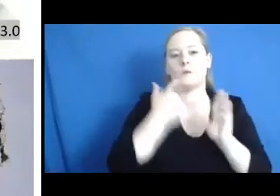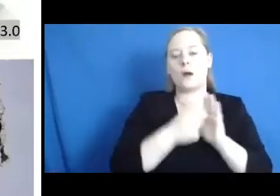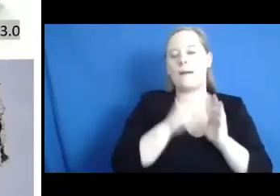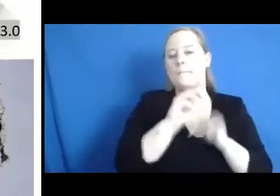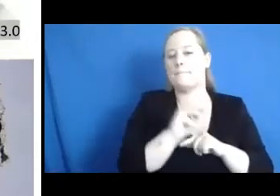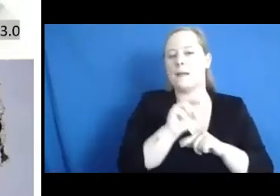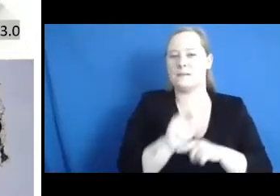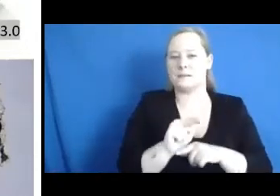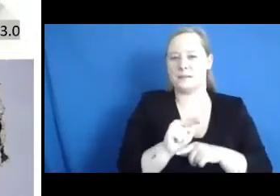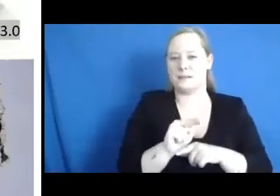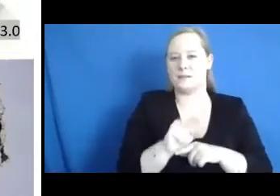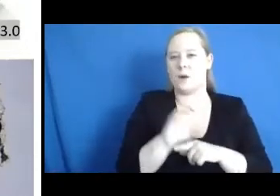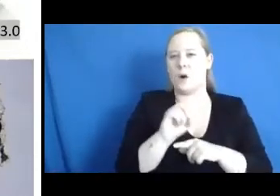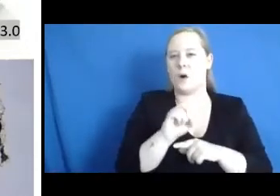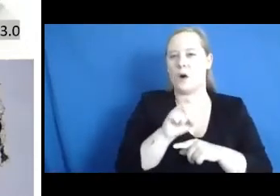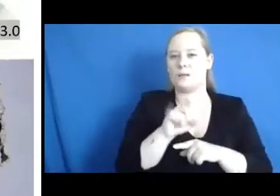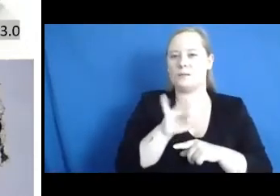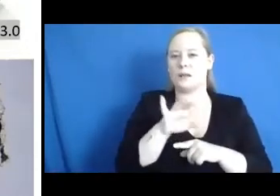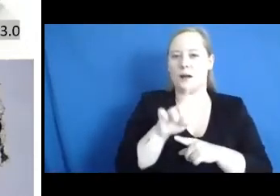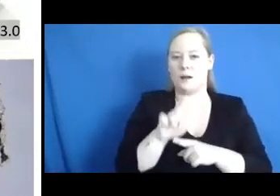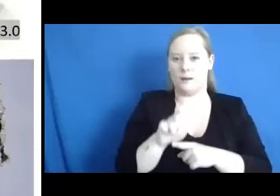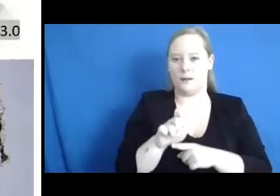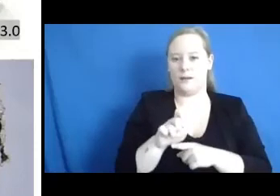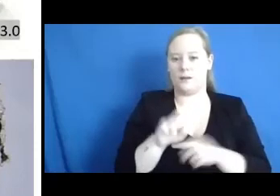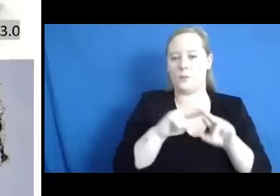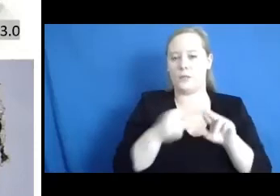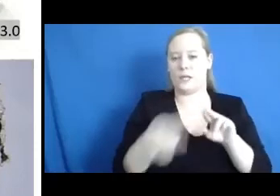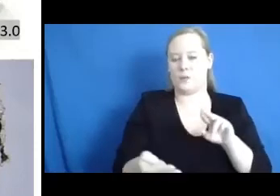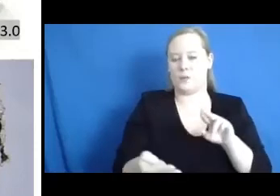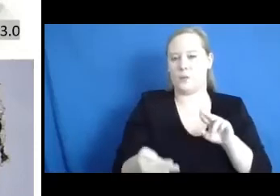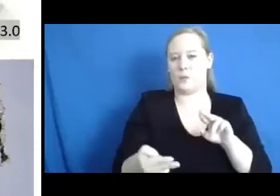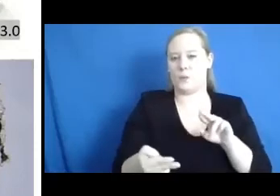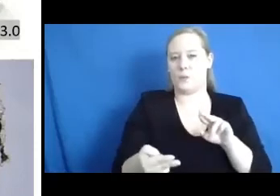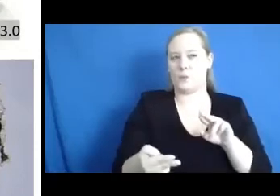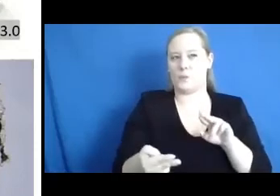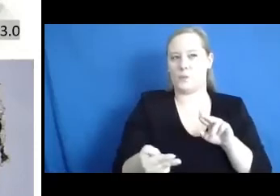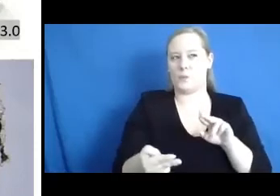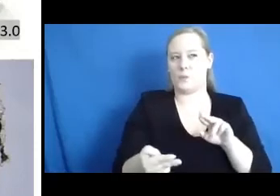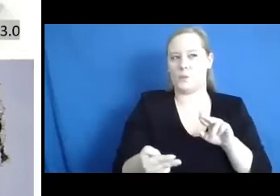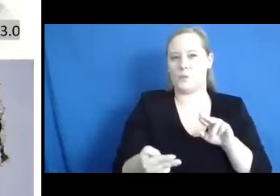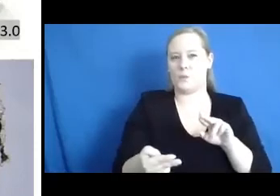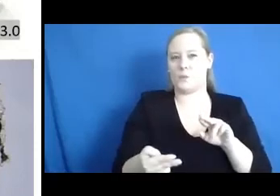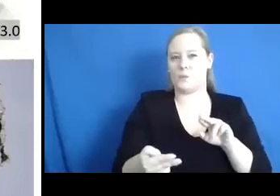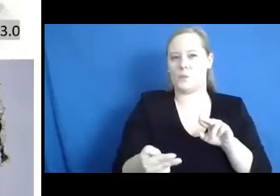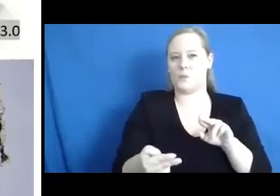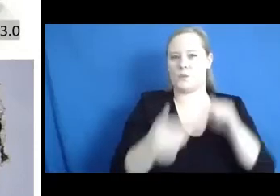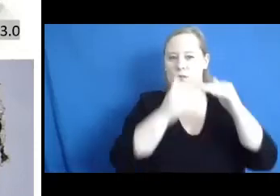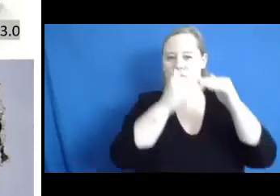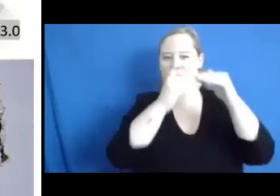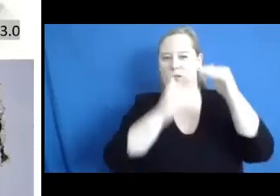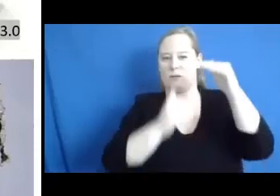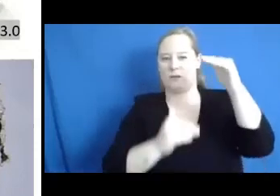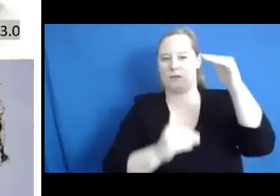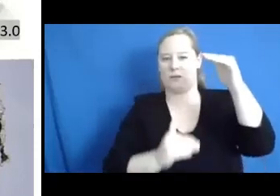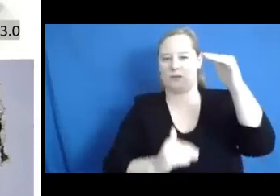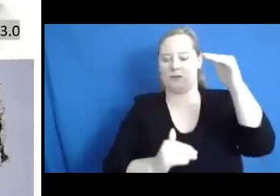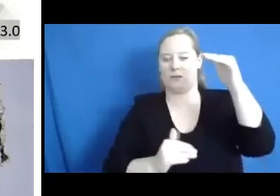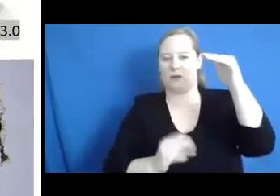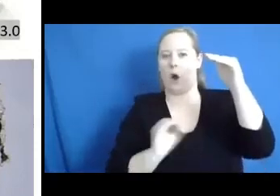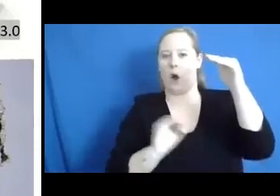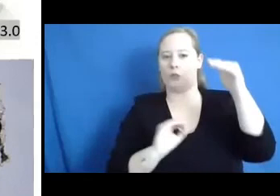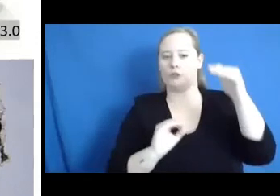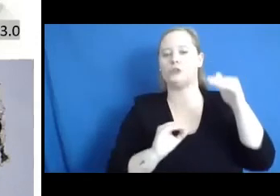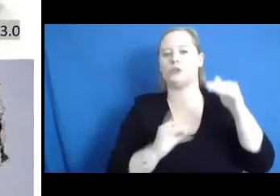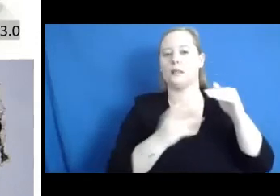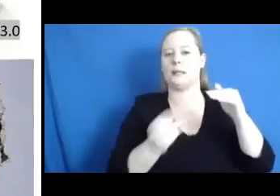oxides reduce they're sort of third down on the ladder below oxygen reduction and below nitrate